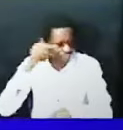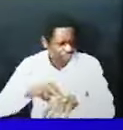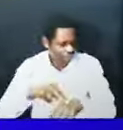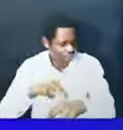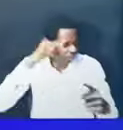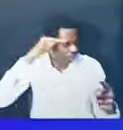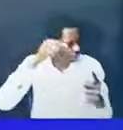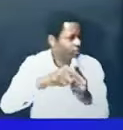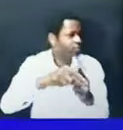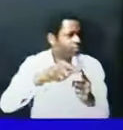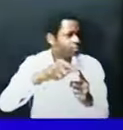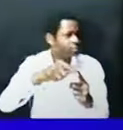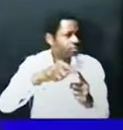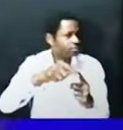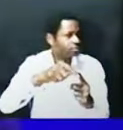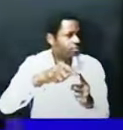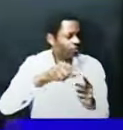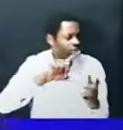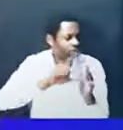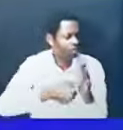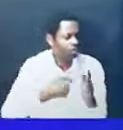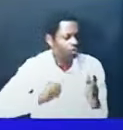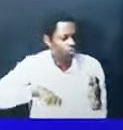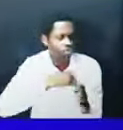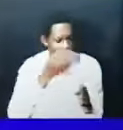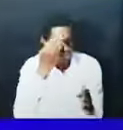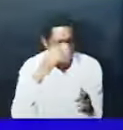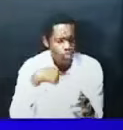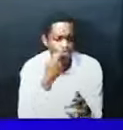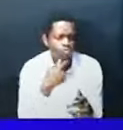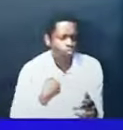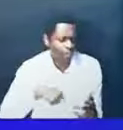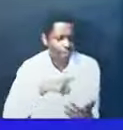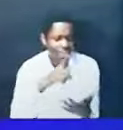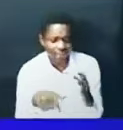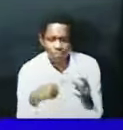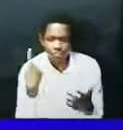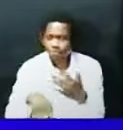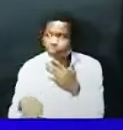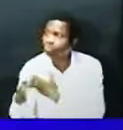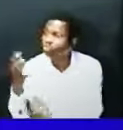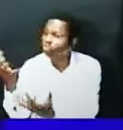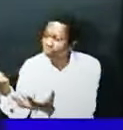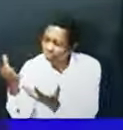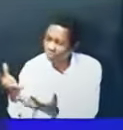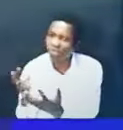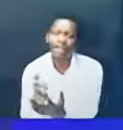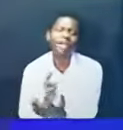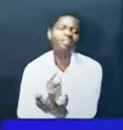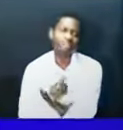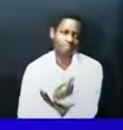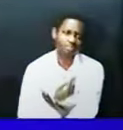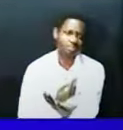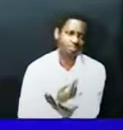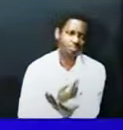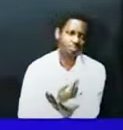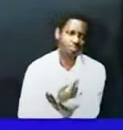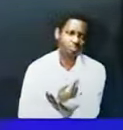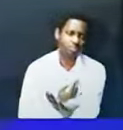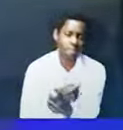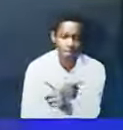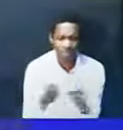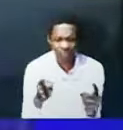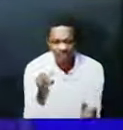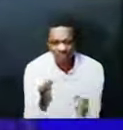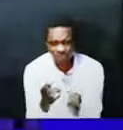agenda. Know who we are and what God expects from us. But if you want to